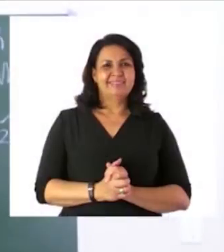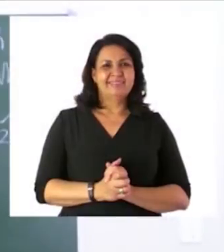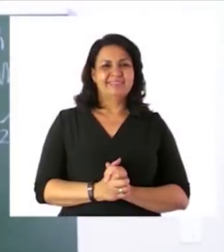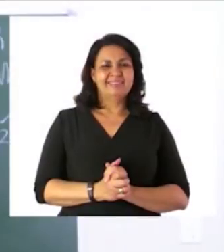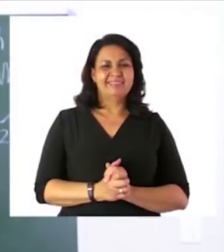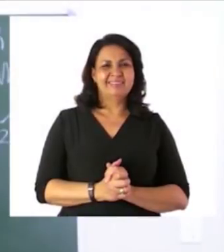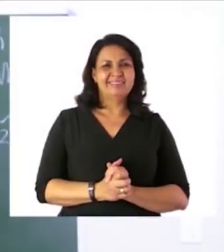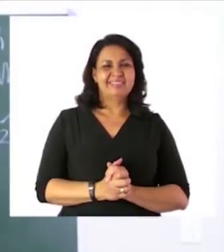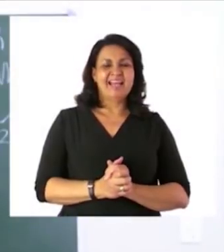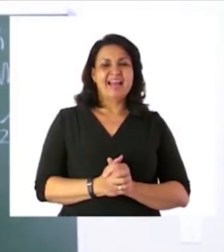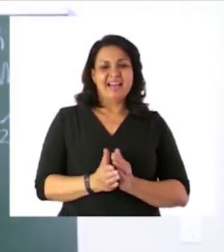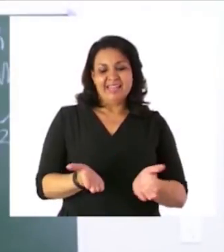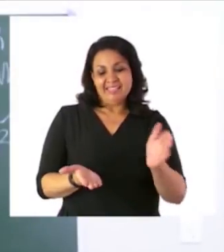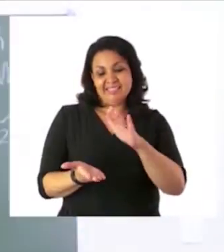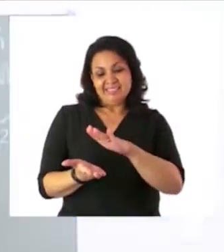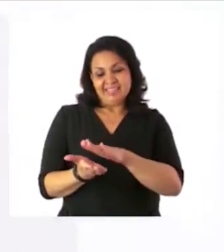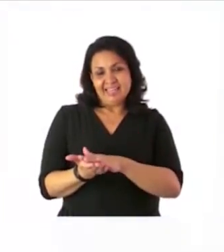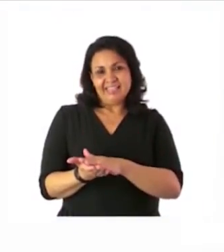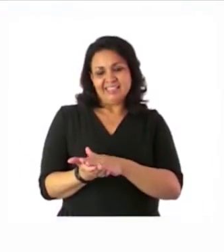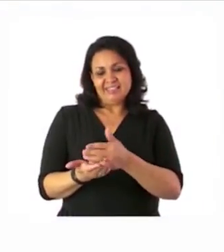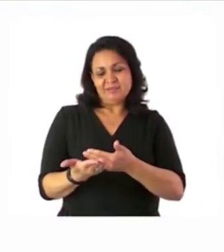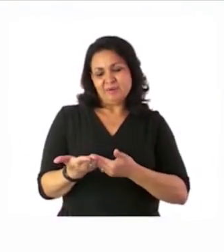let's turn to page 30